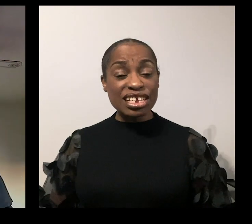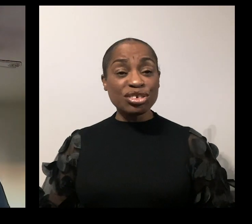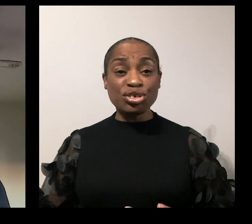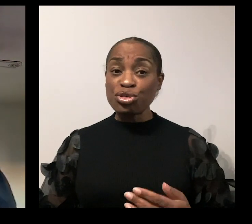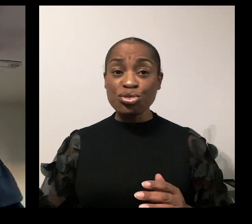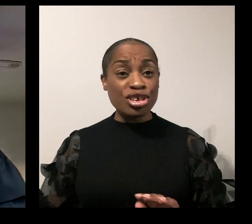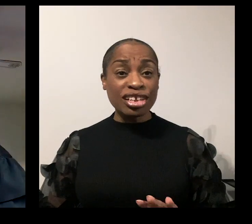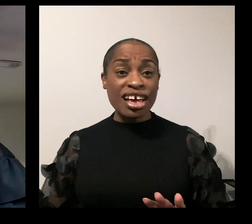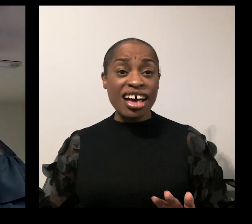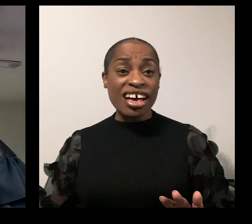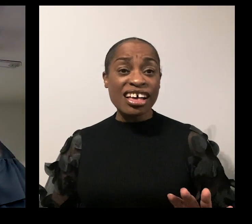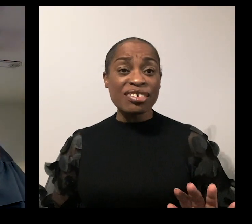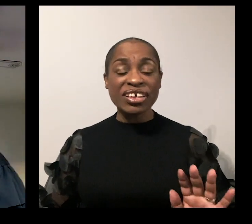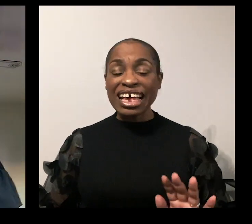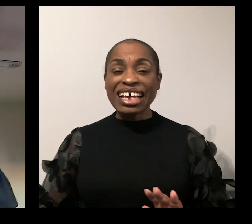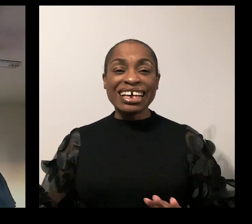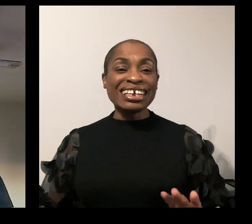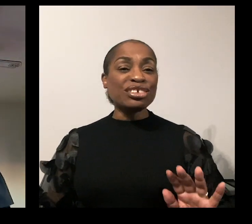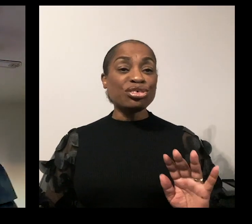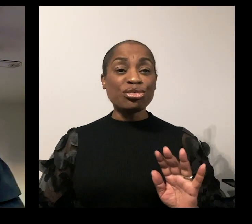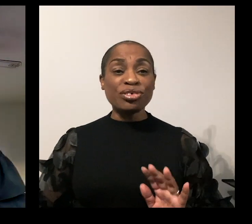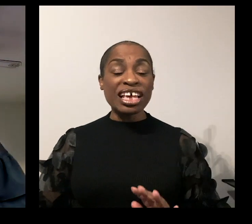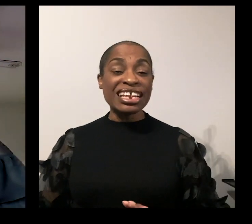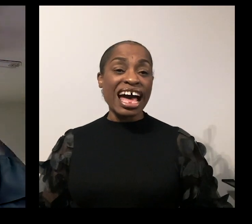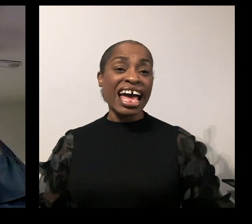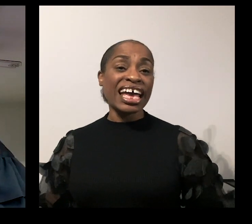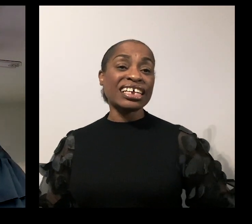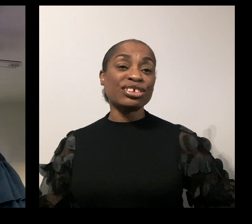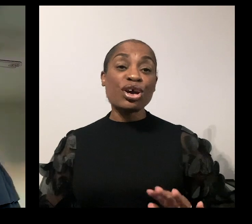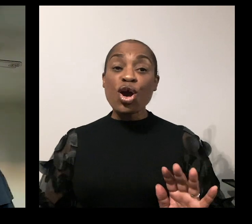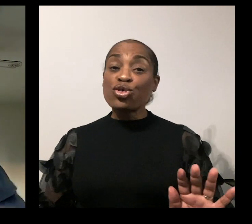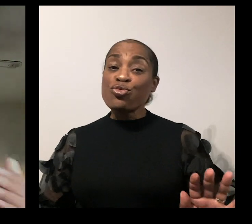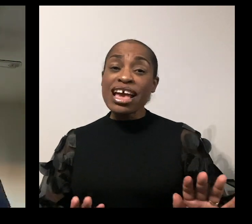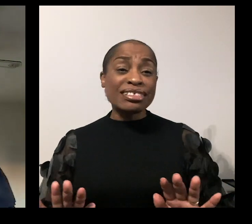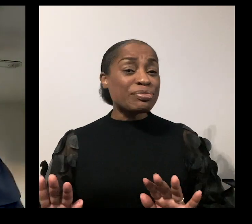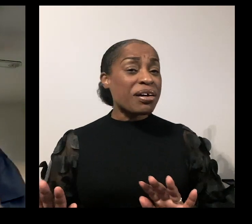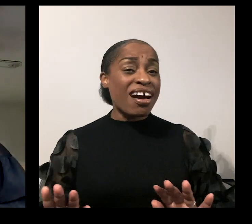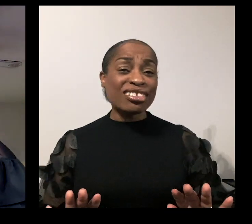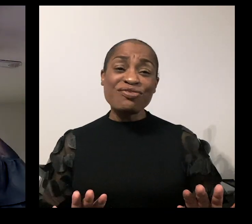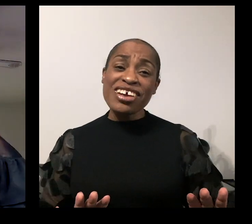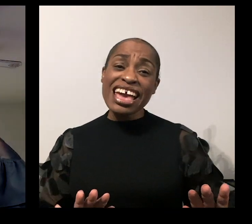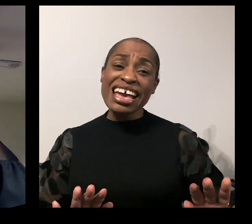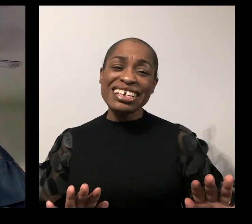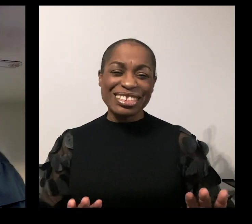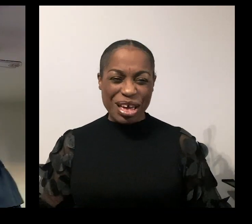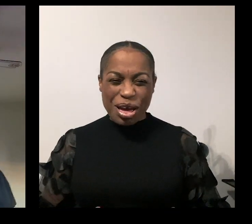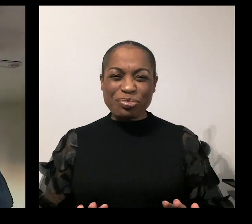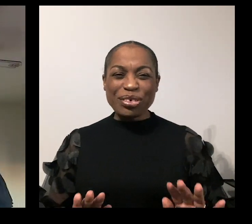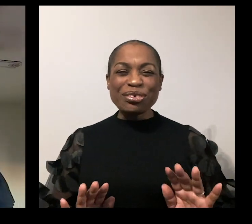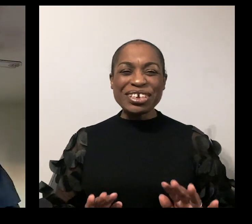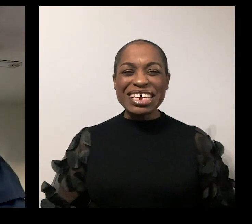Darkness into your love, into your light, grace upon